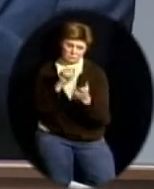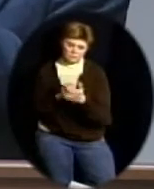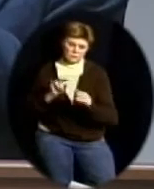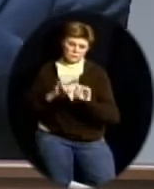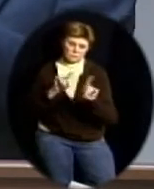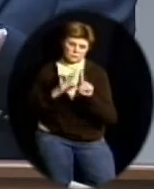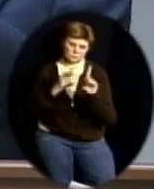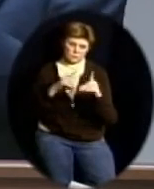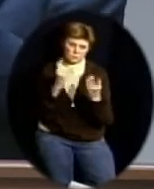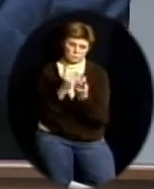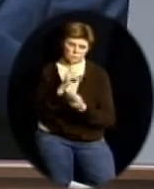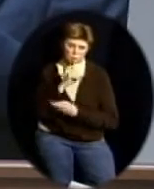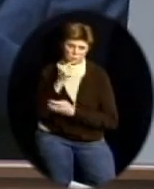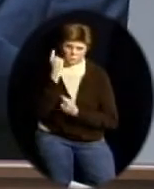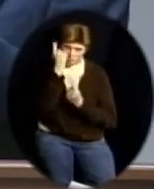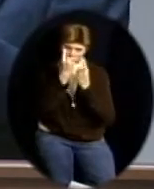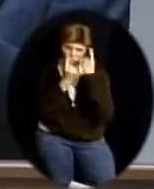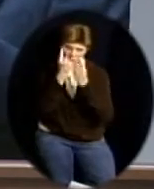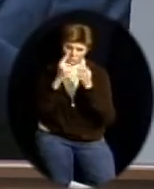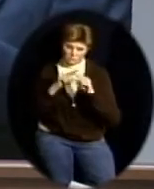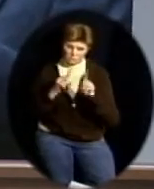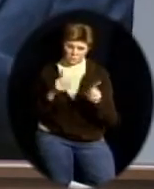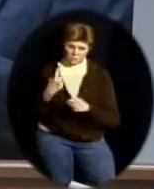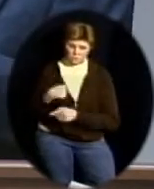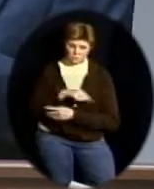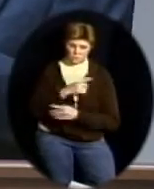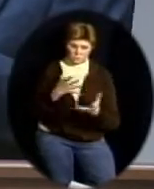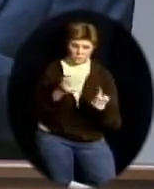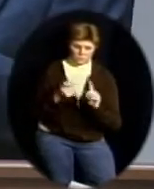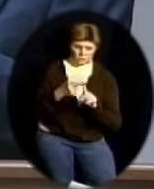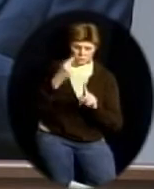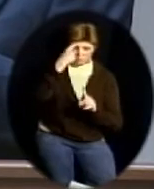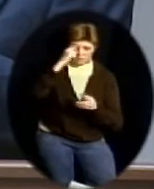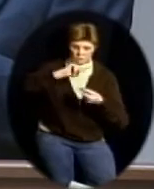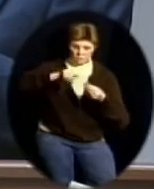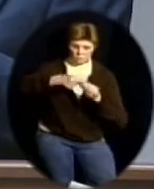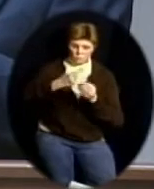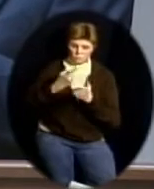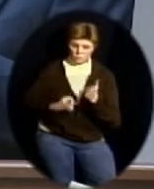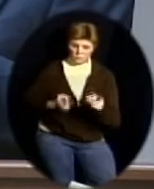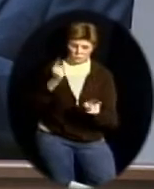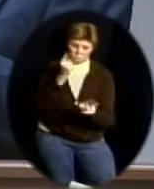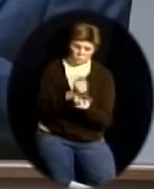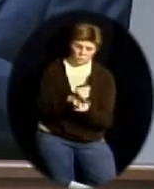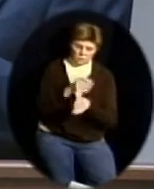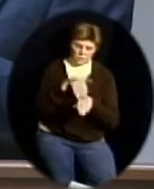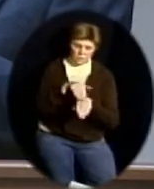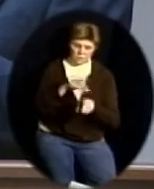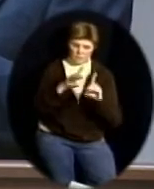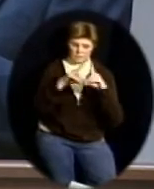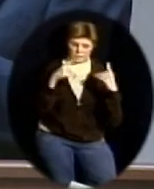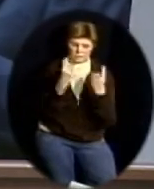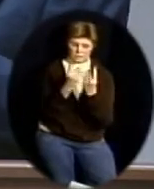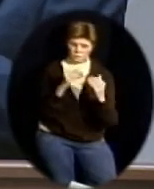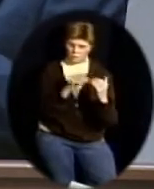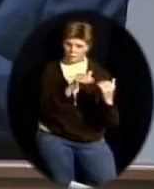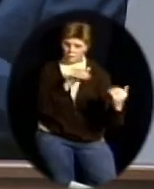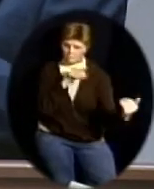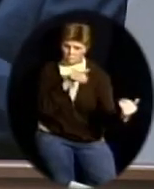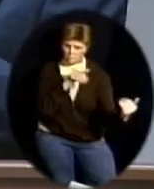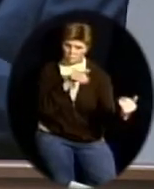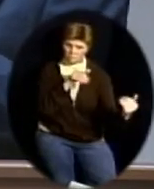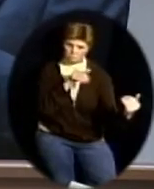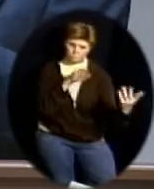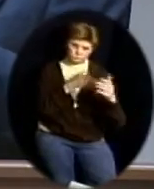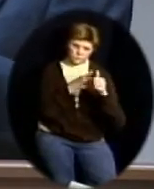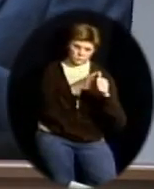think about what would be appropriate at the district level, we want to make sure that it's appropriate, it's accurate, and that it does